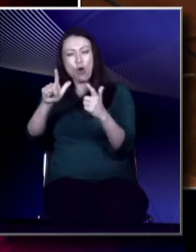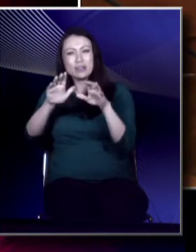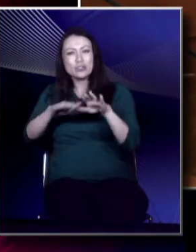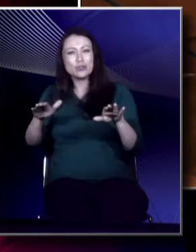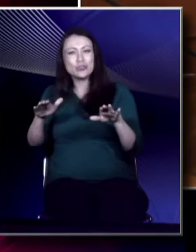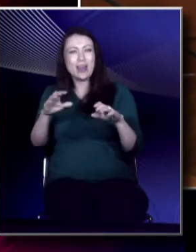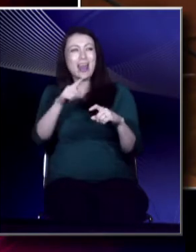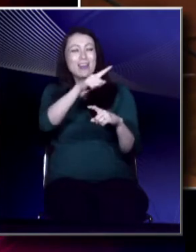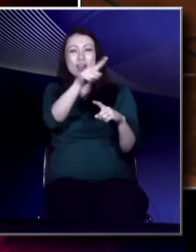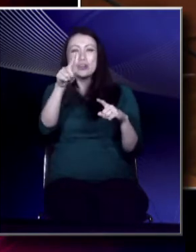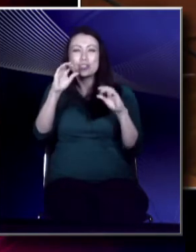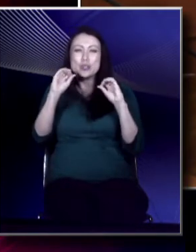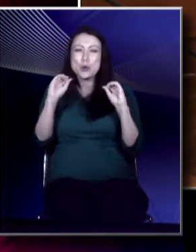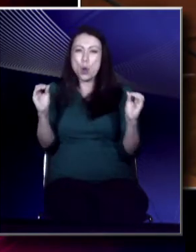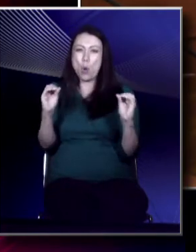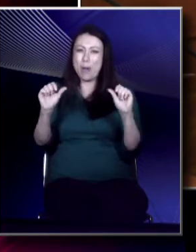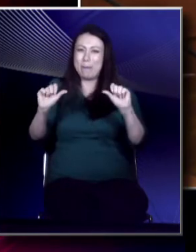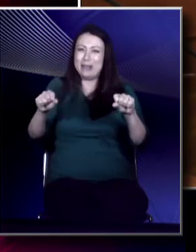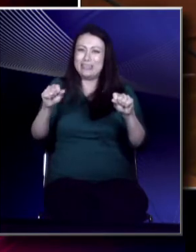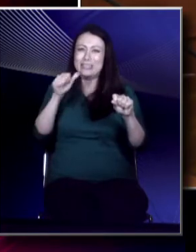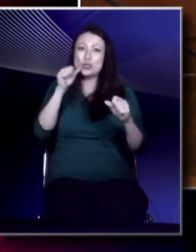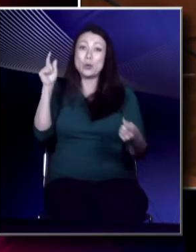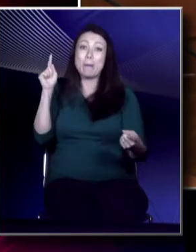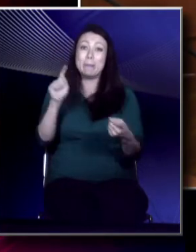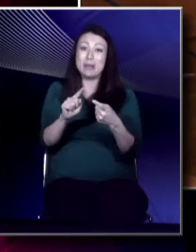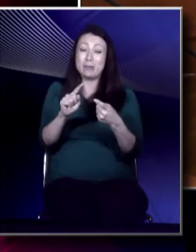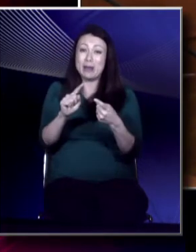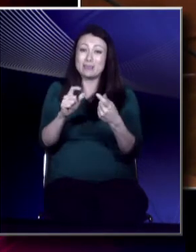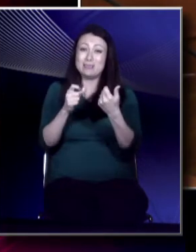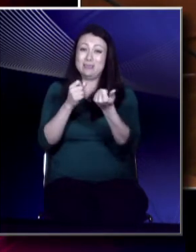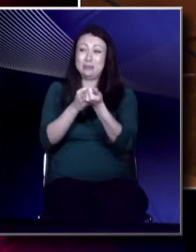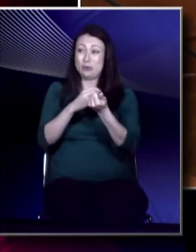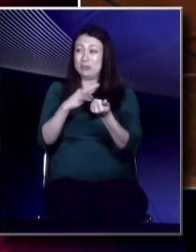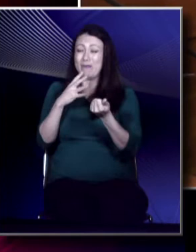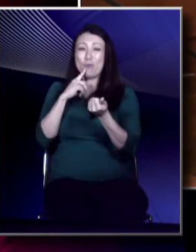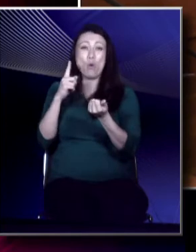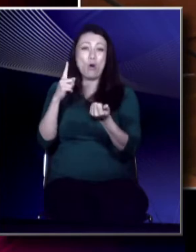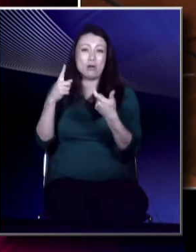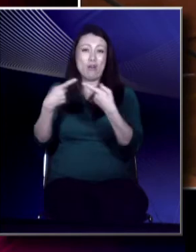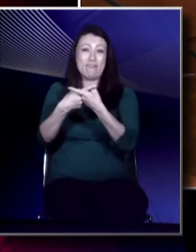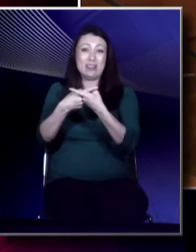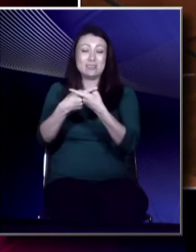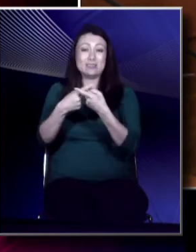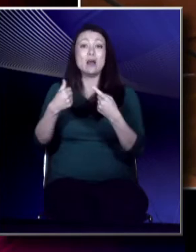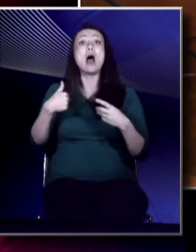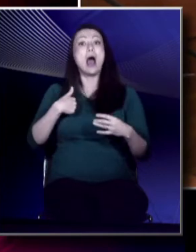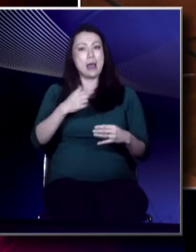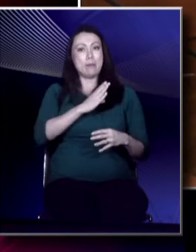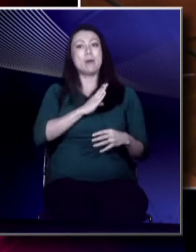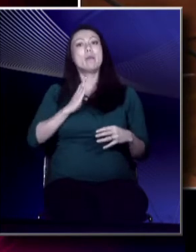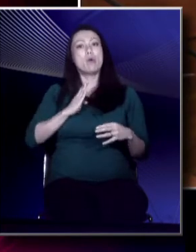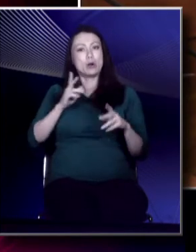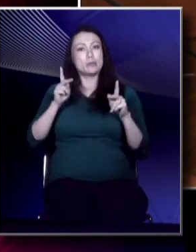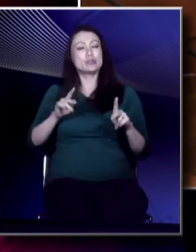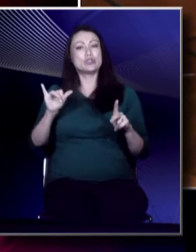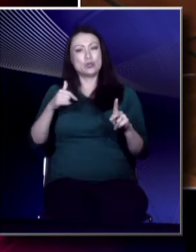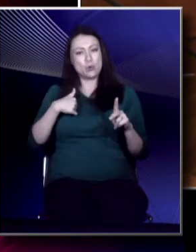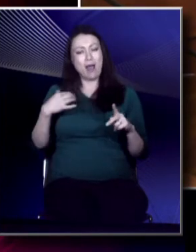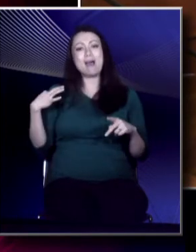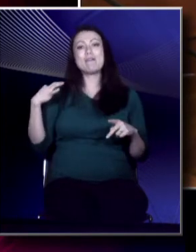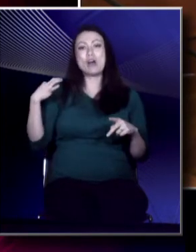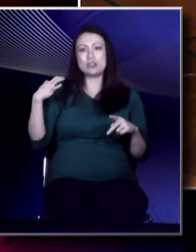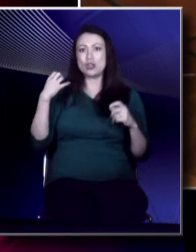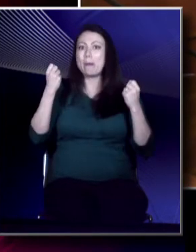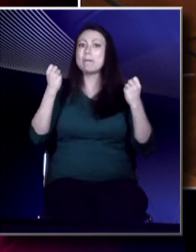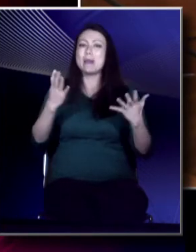minimize conflict or support staff. Next, let me share that I'm a businesswoman. I too serve on many volunteer boards of directors at both the state and